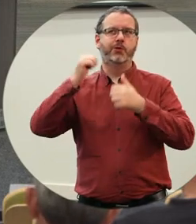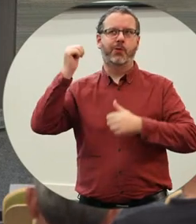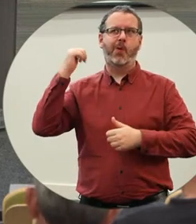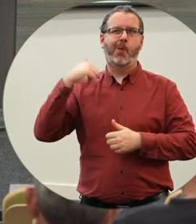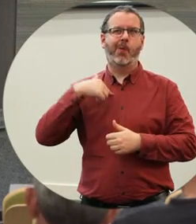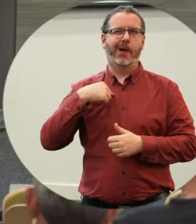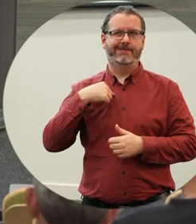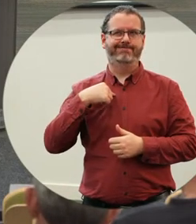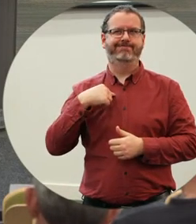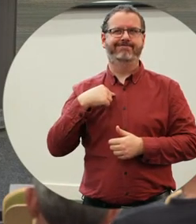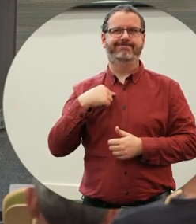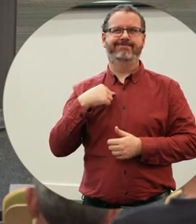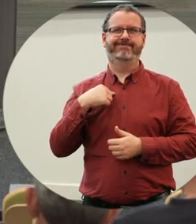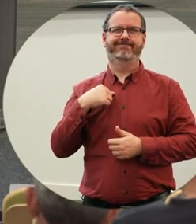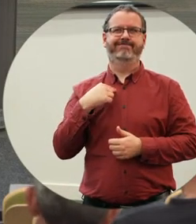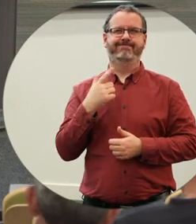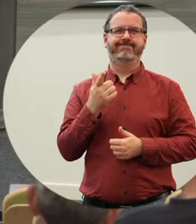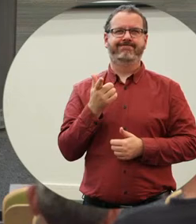tried